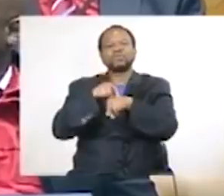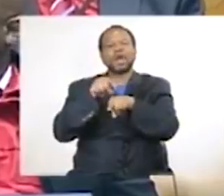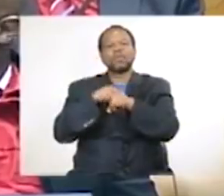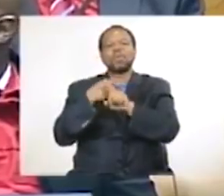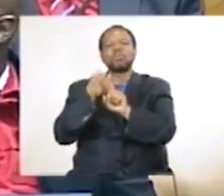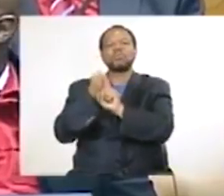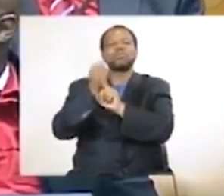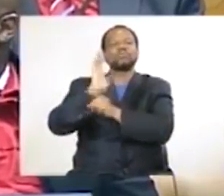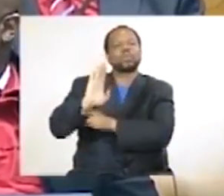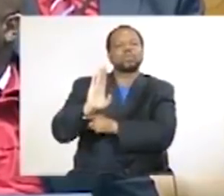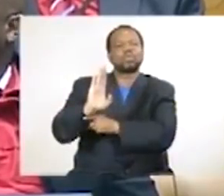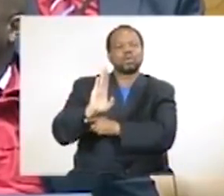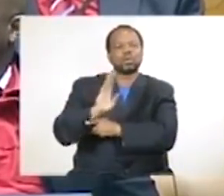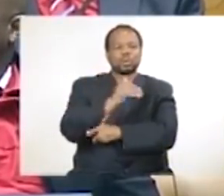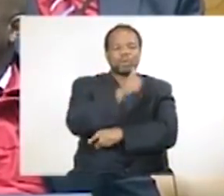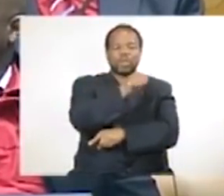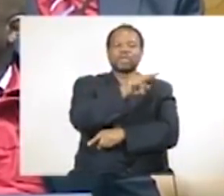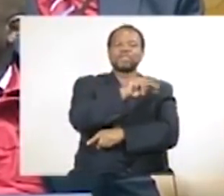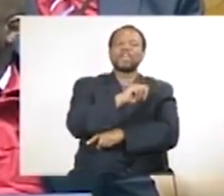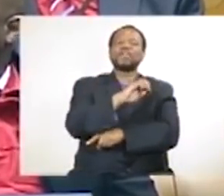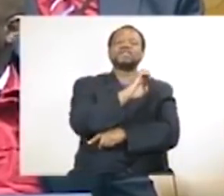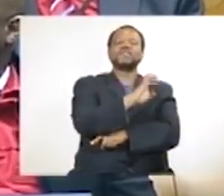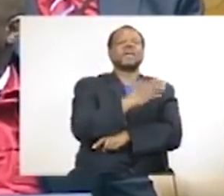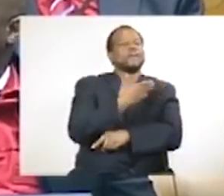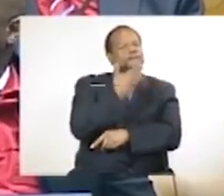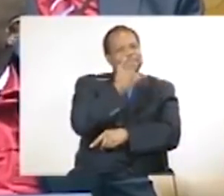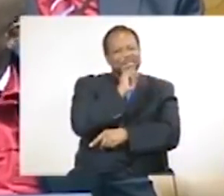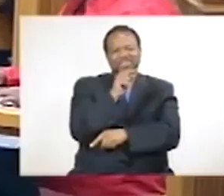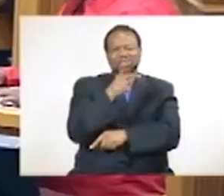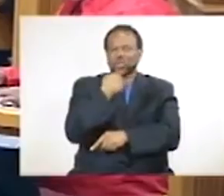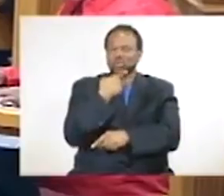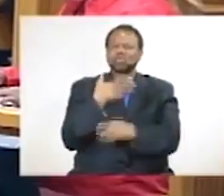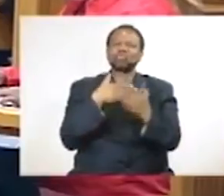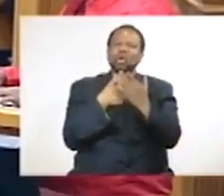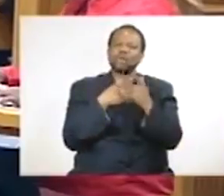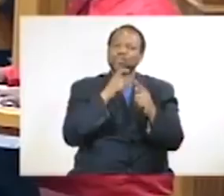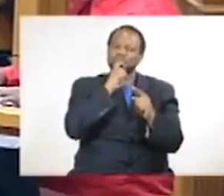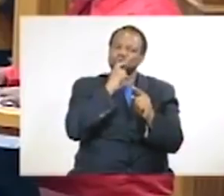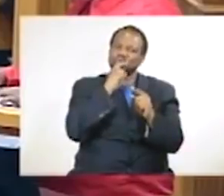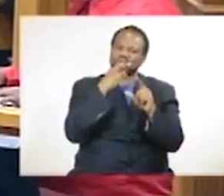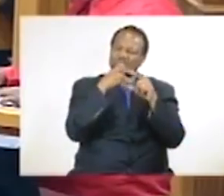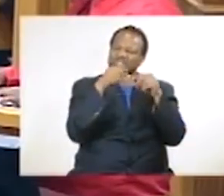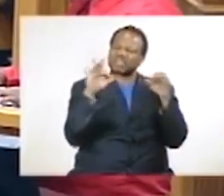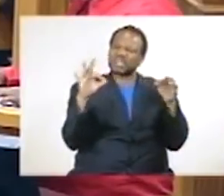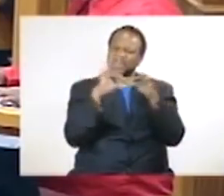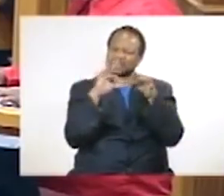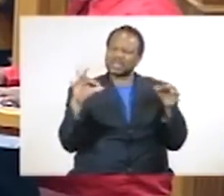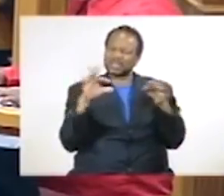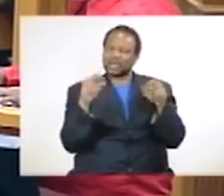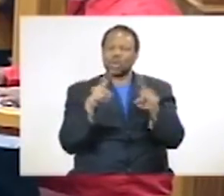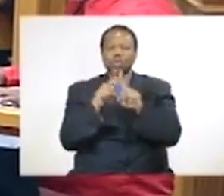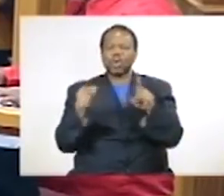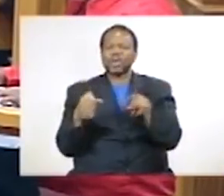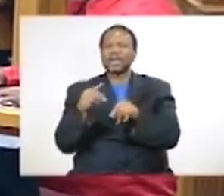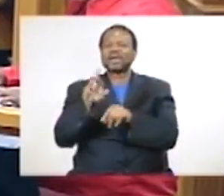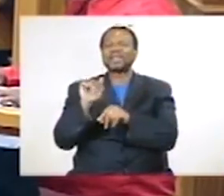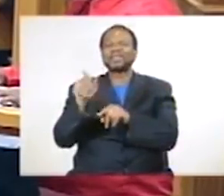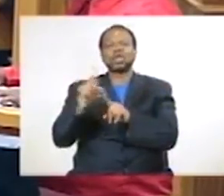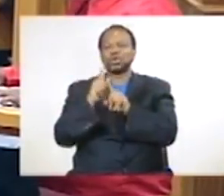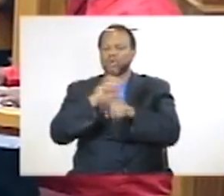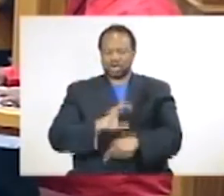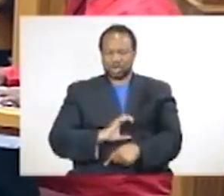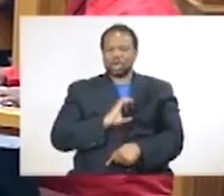it, but you successfully failed in the same way you failed when you introduced the red beret to counter that of the